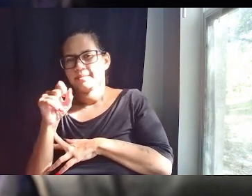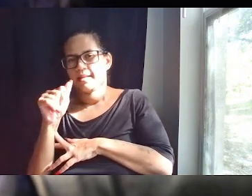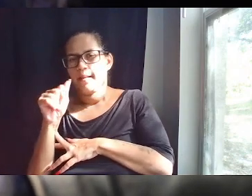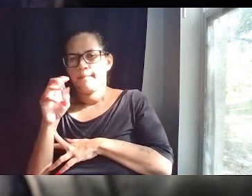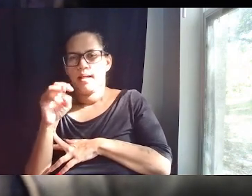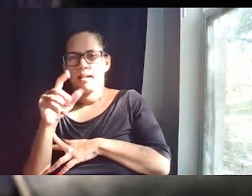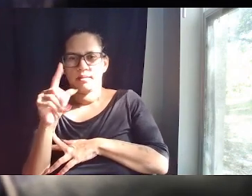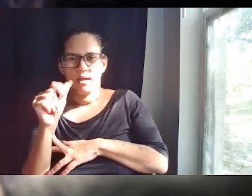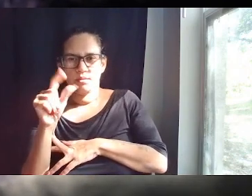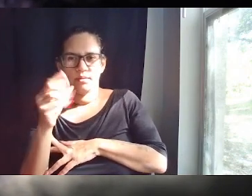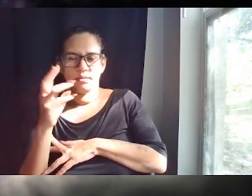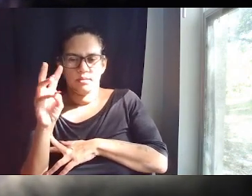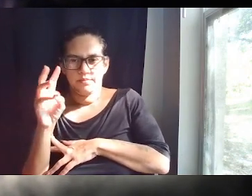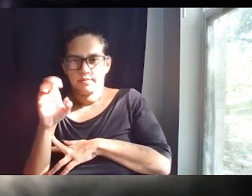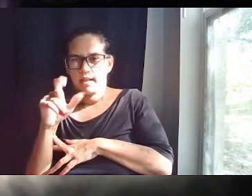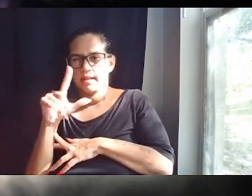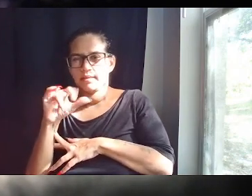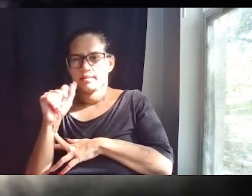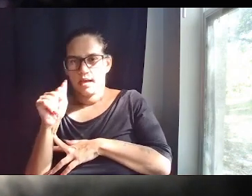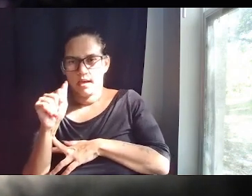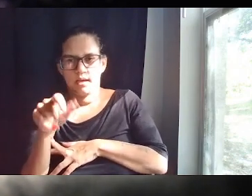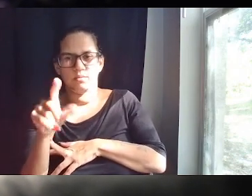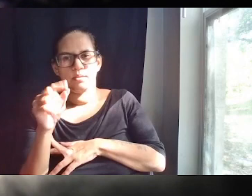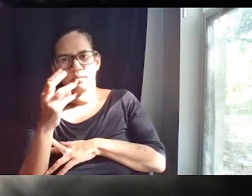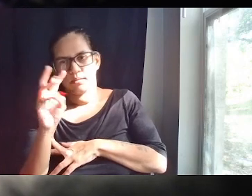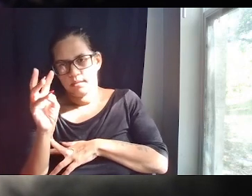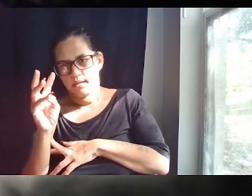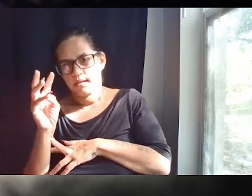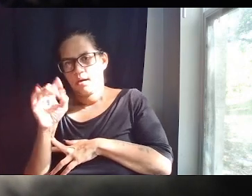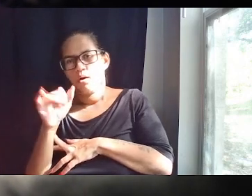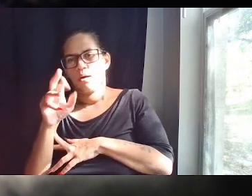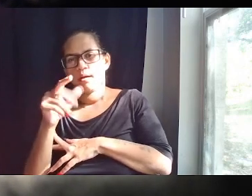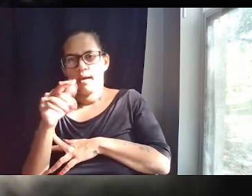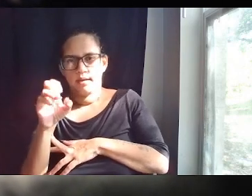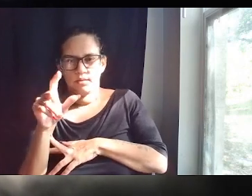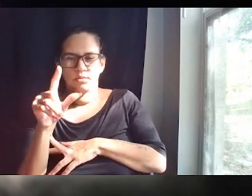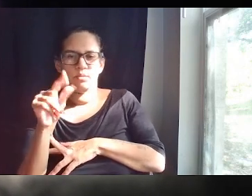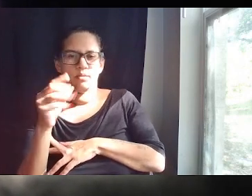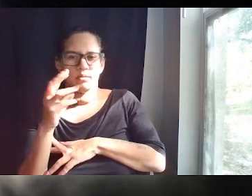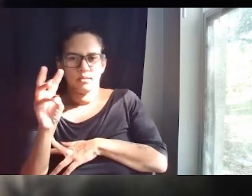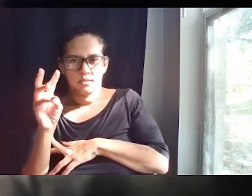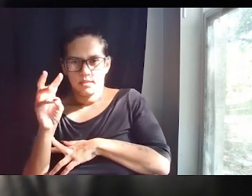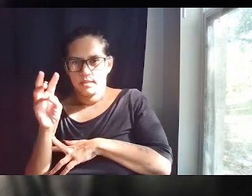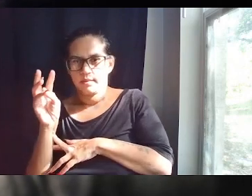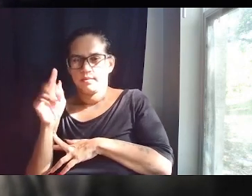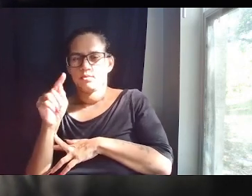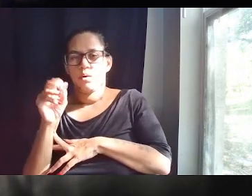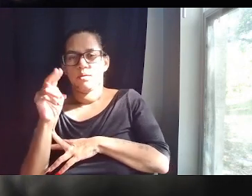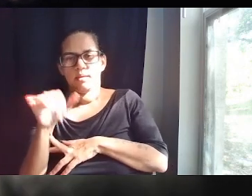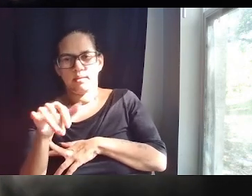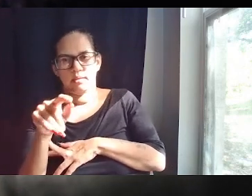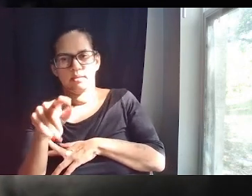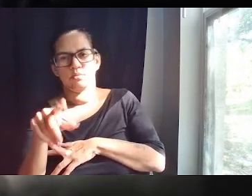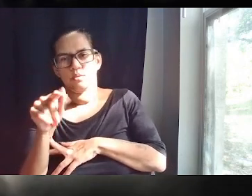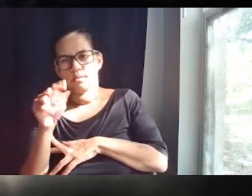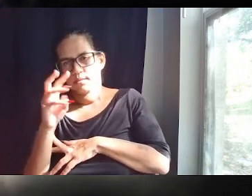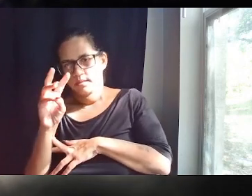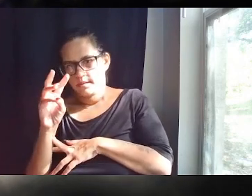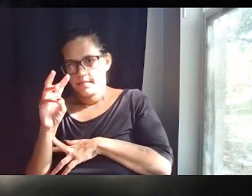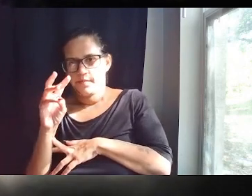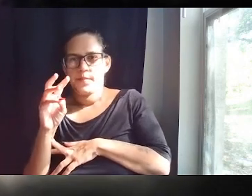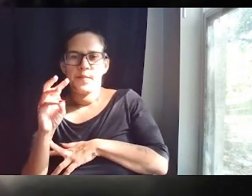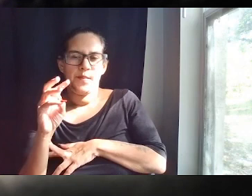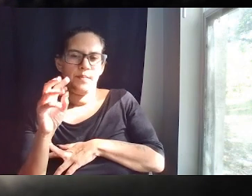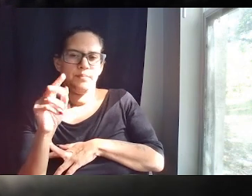Elisa, 2016. Jorge, 2016. Tony, 2016. Tara,